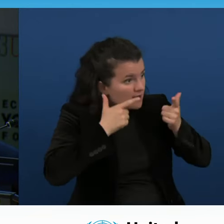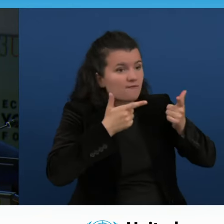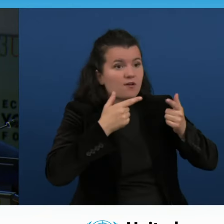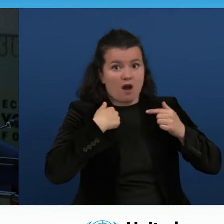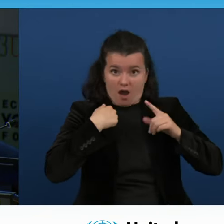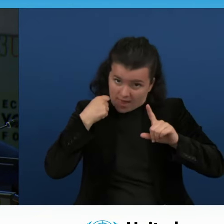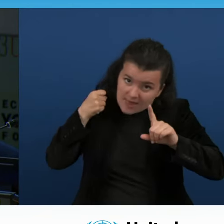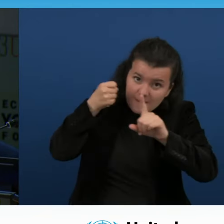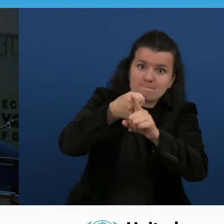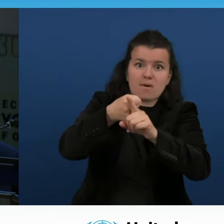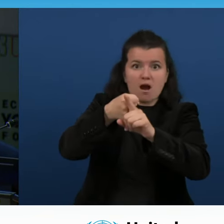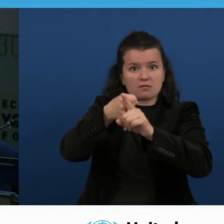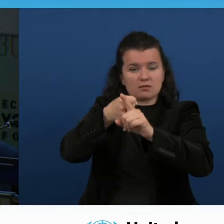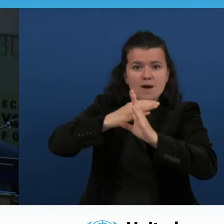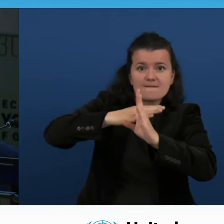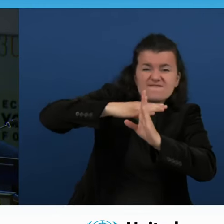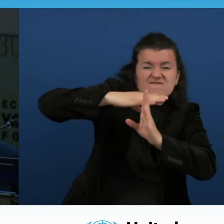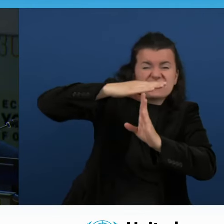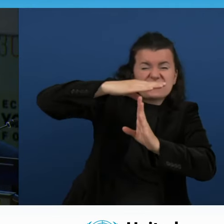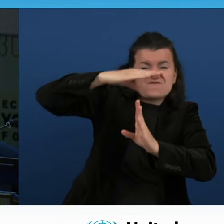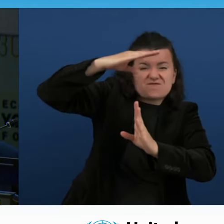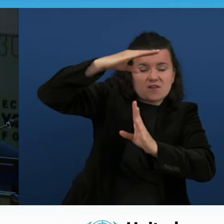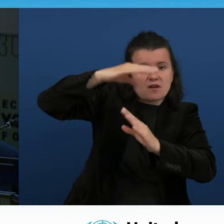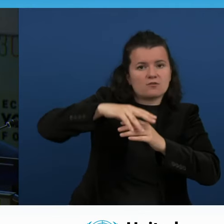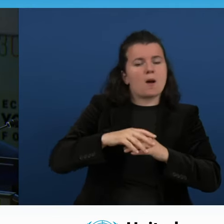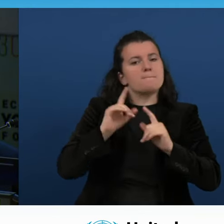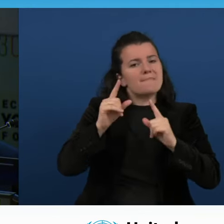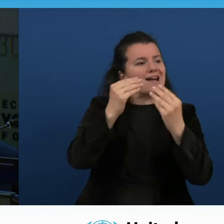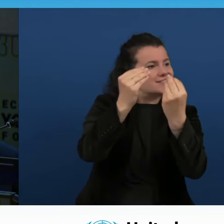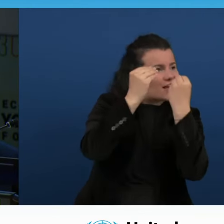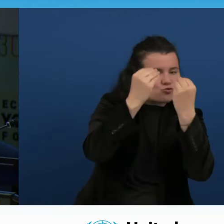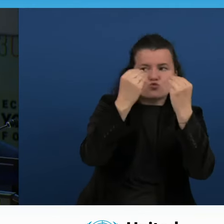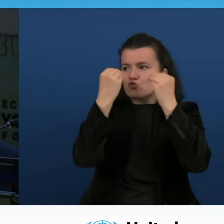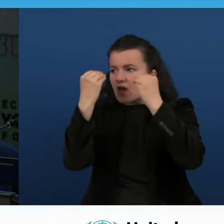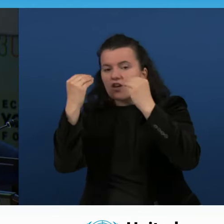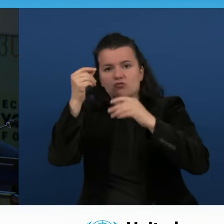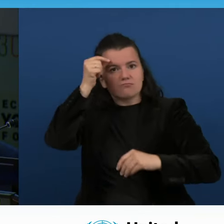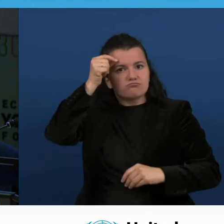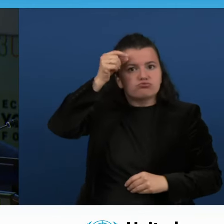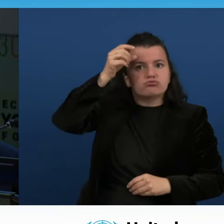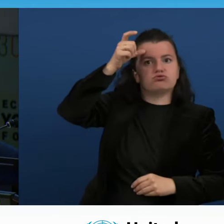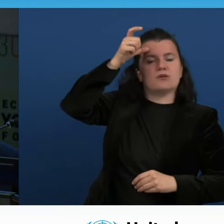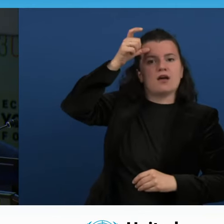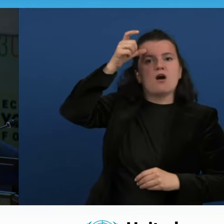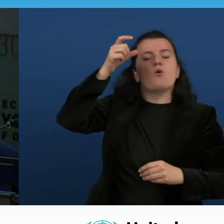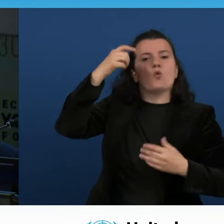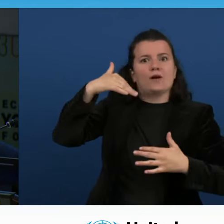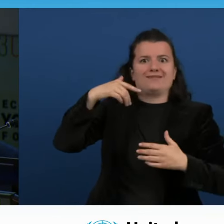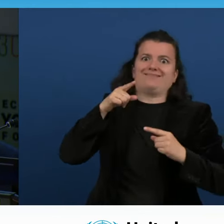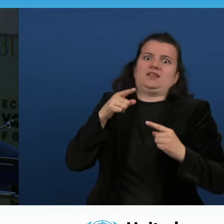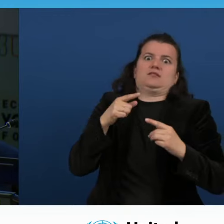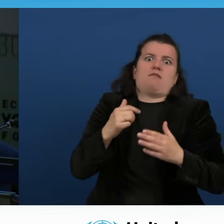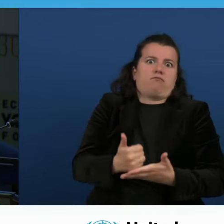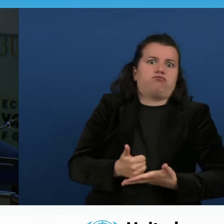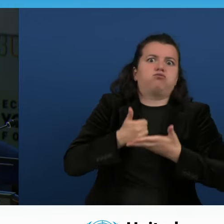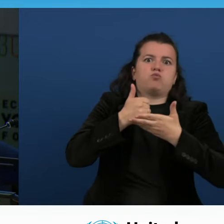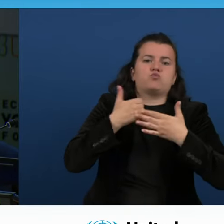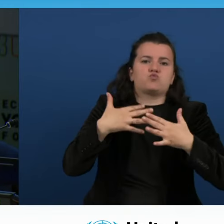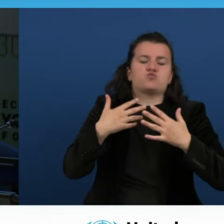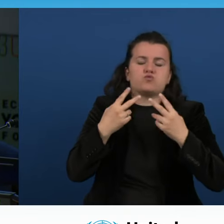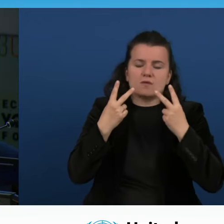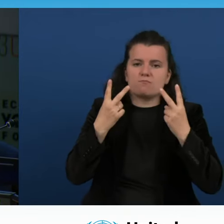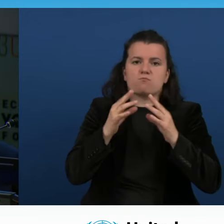So awareness raising and education in this area is very important. And I am referring primarily